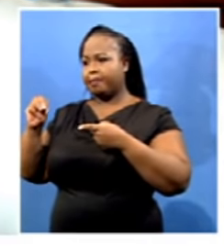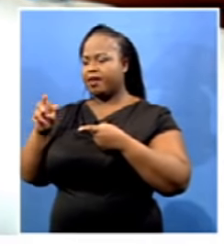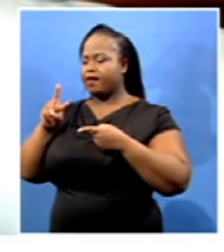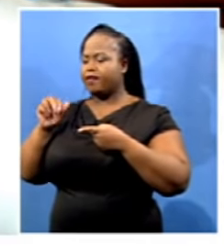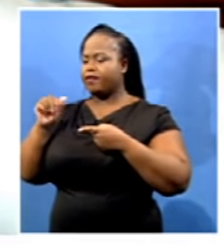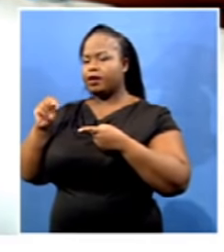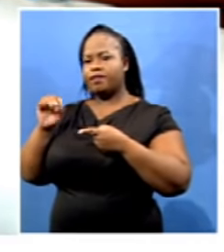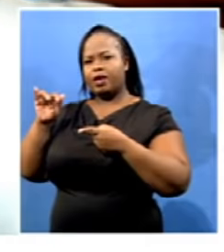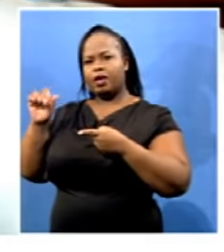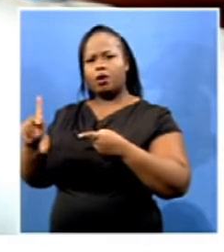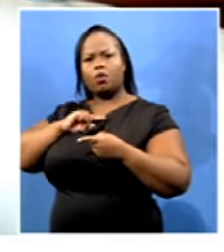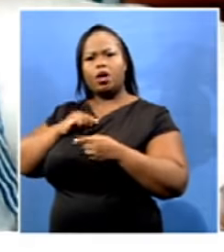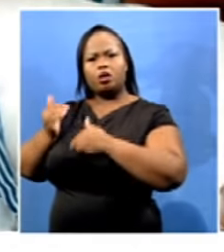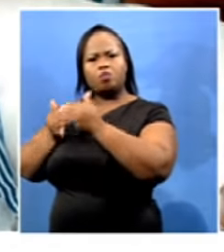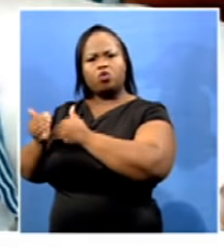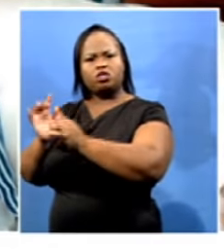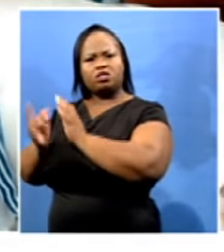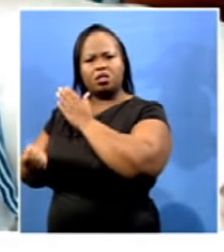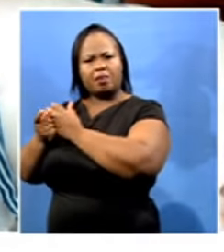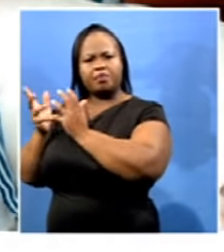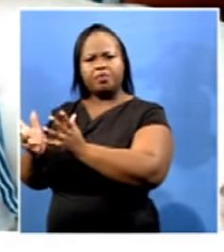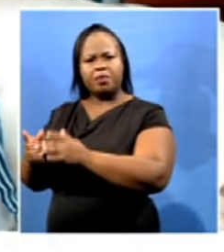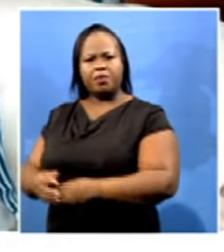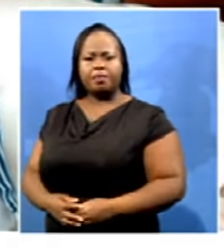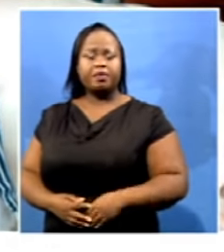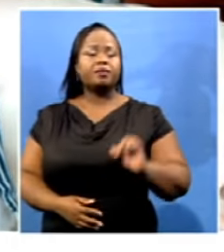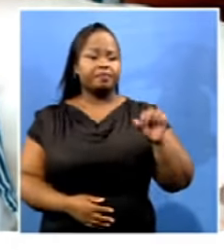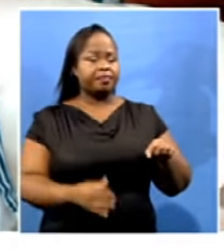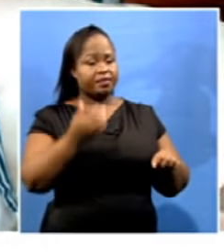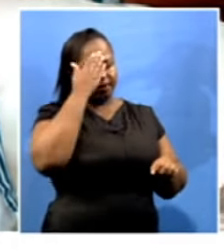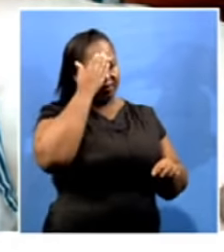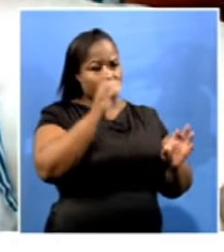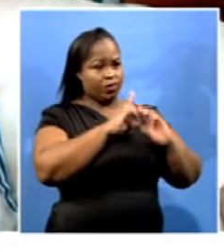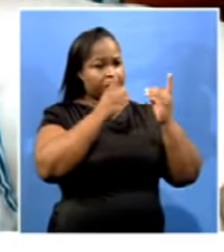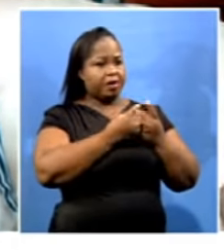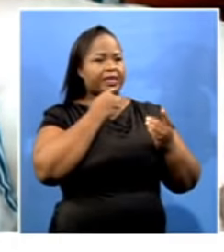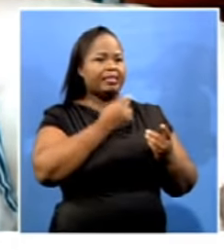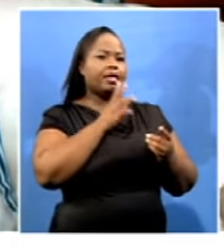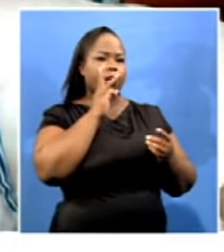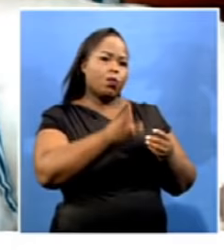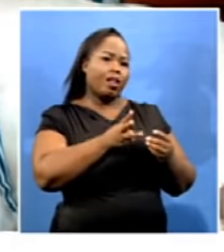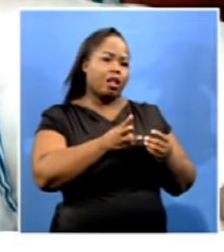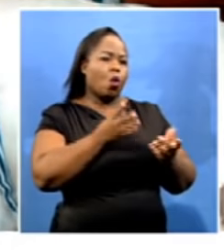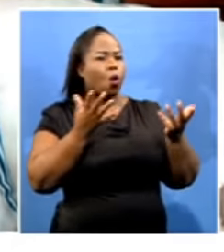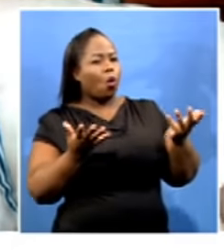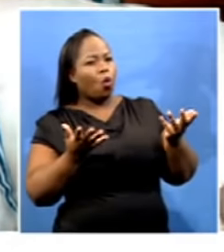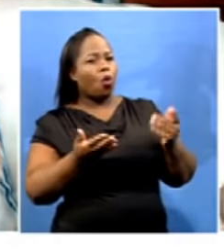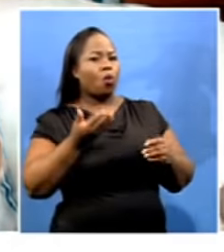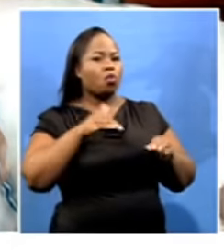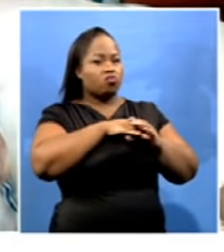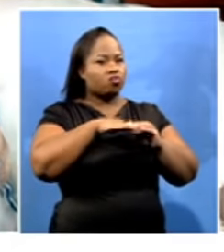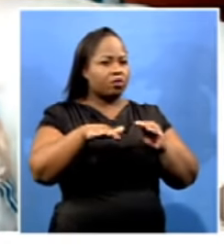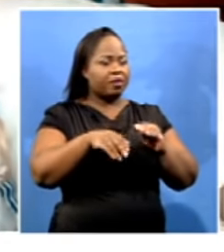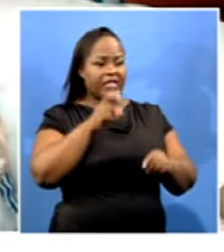poor parole procedures. Yeah, yeah. I mean, I know that, you know, the department has come out and said that he will be, or he has been released under very,